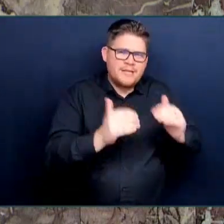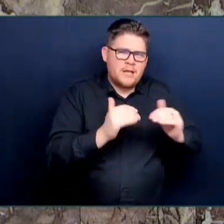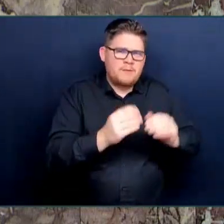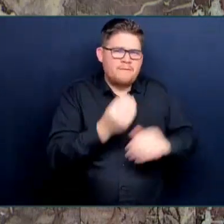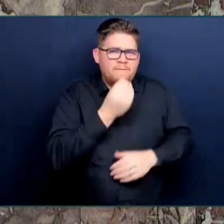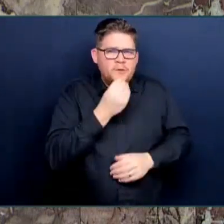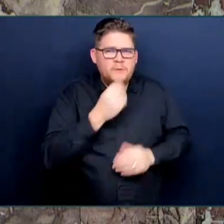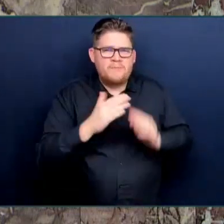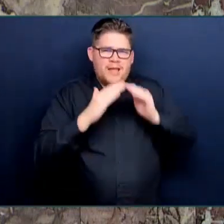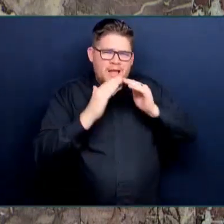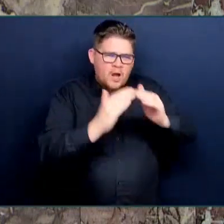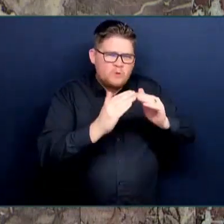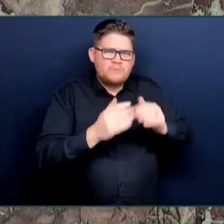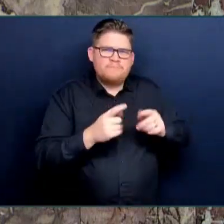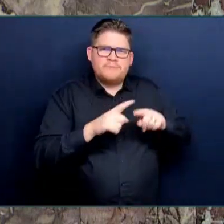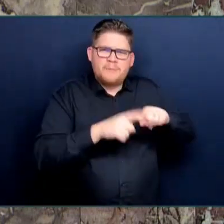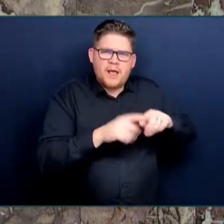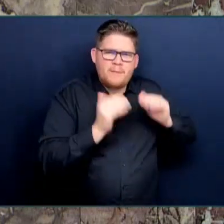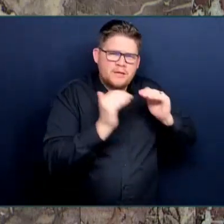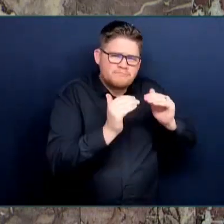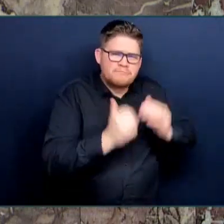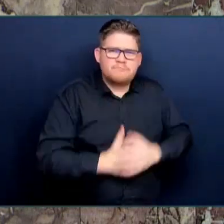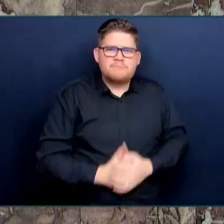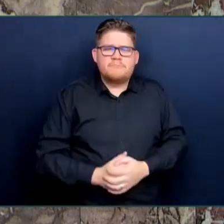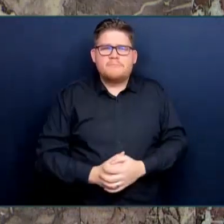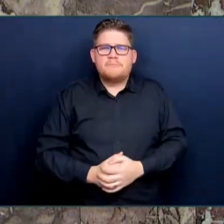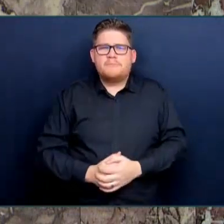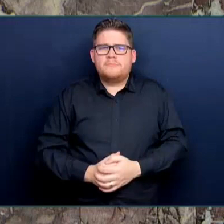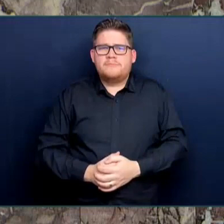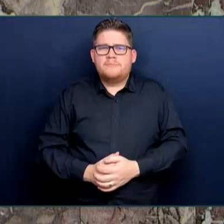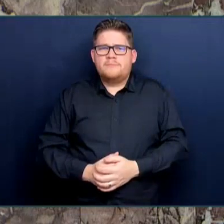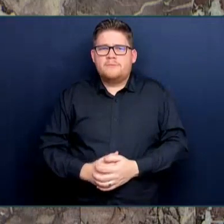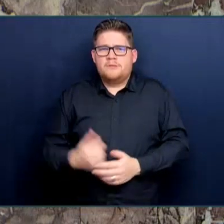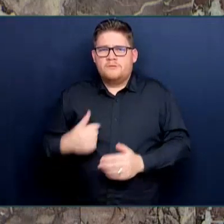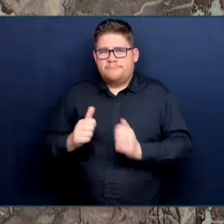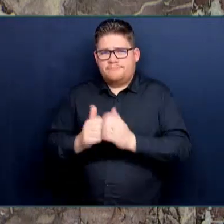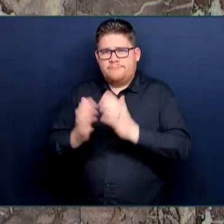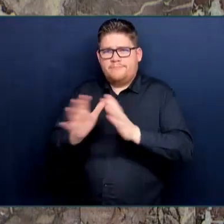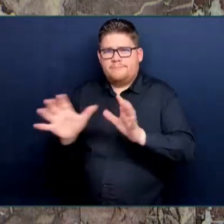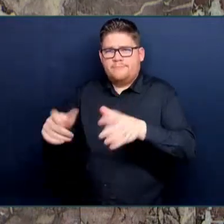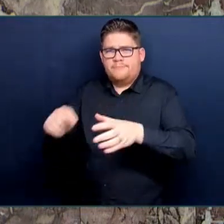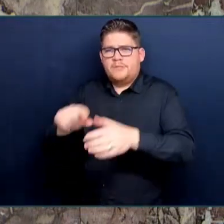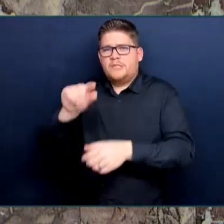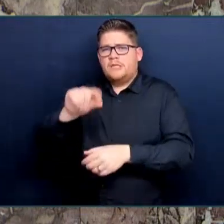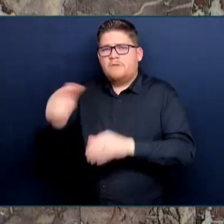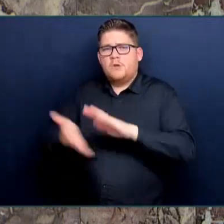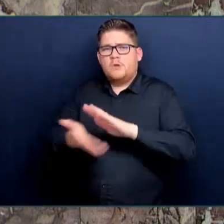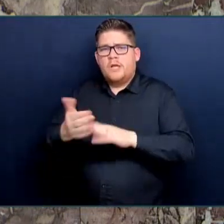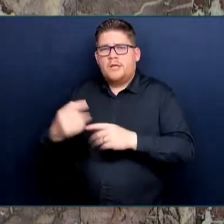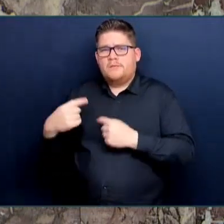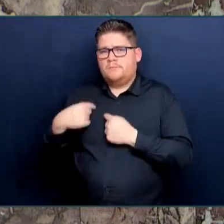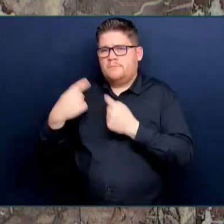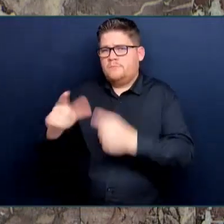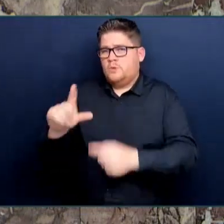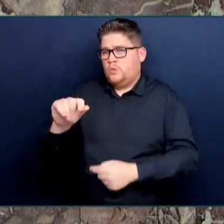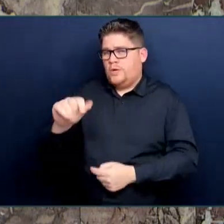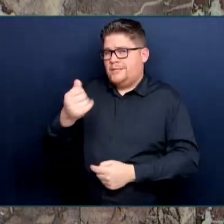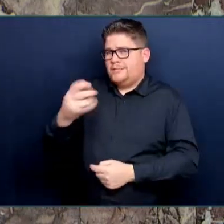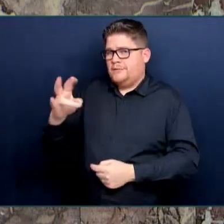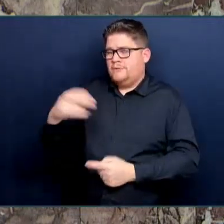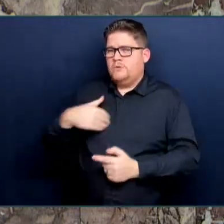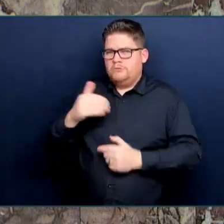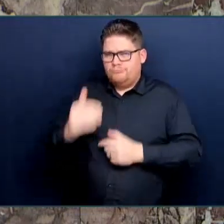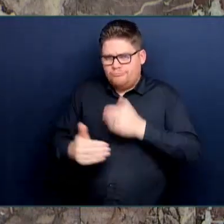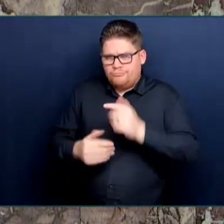poverty reduction a priority since we formed government in 2017. Since 2017, we've increased social assistance rates